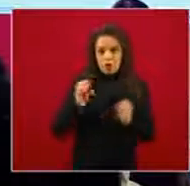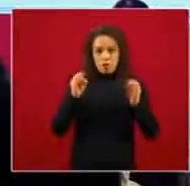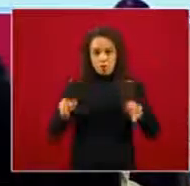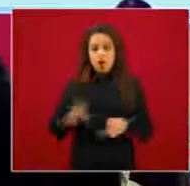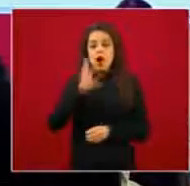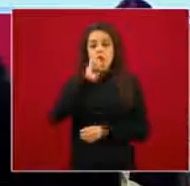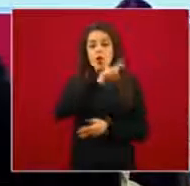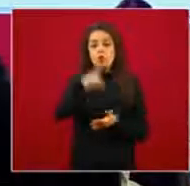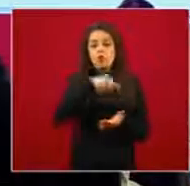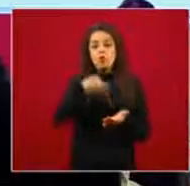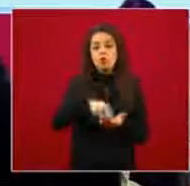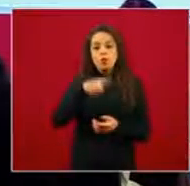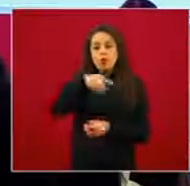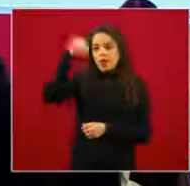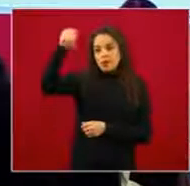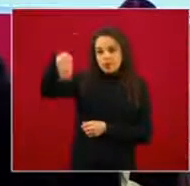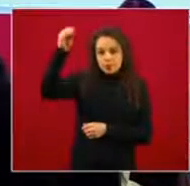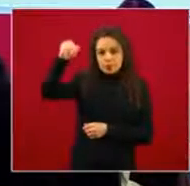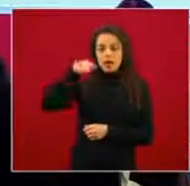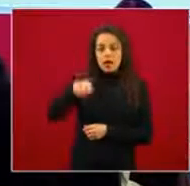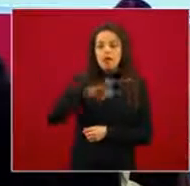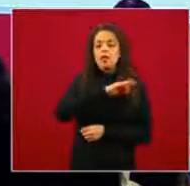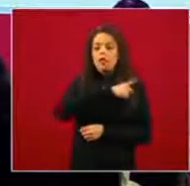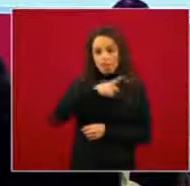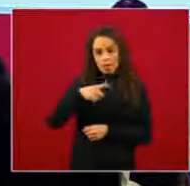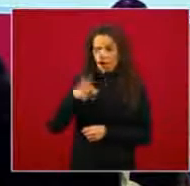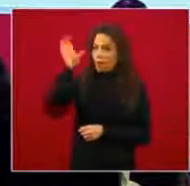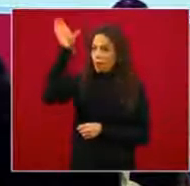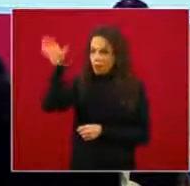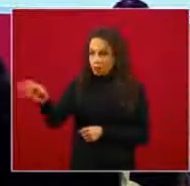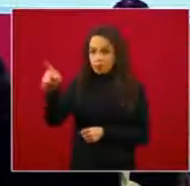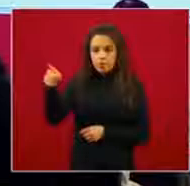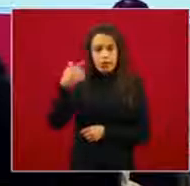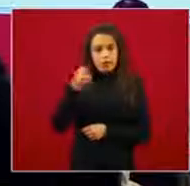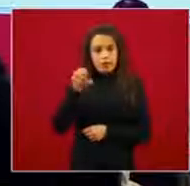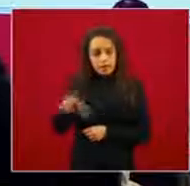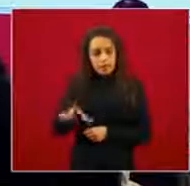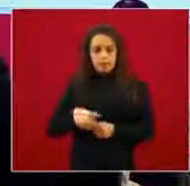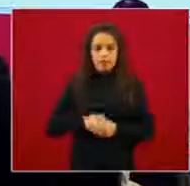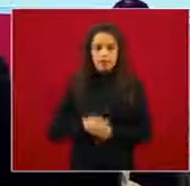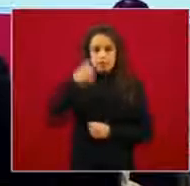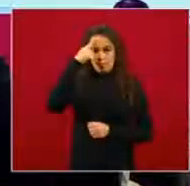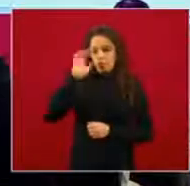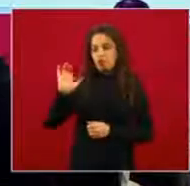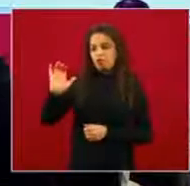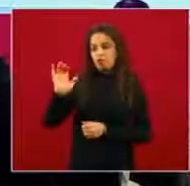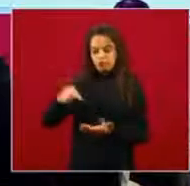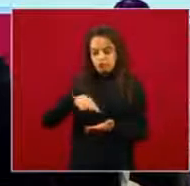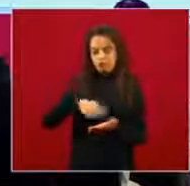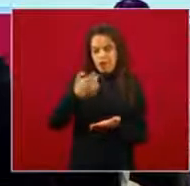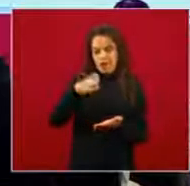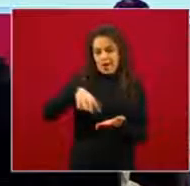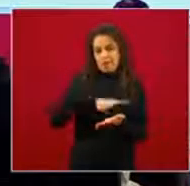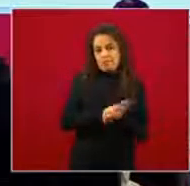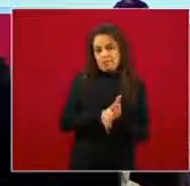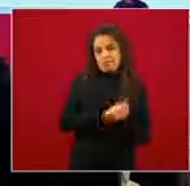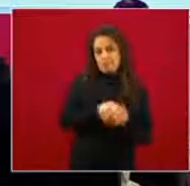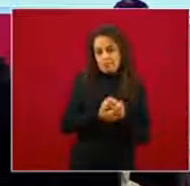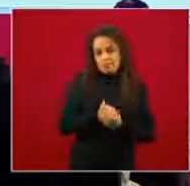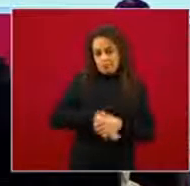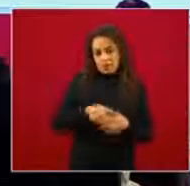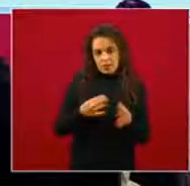there, or the checker points where you check your arrival. We must have these dispensers of